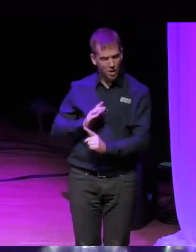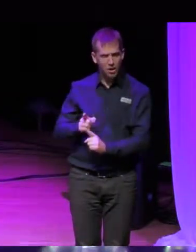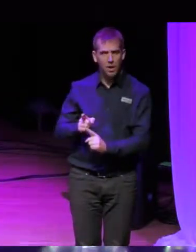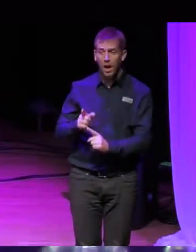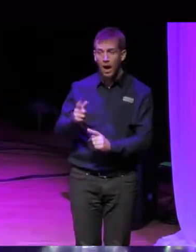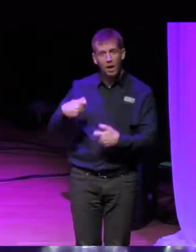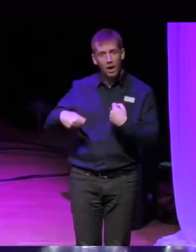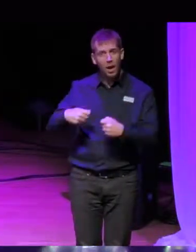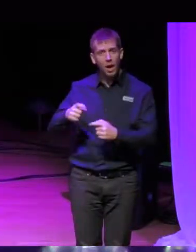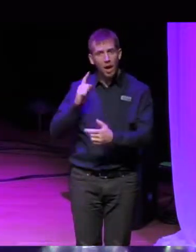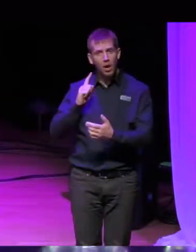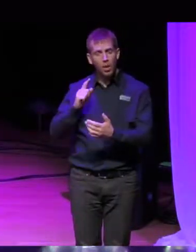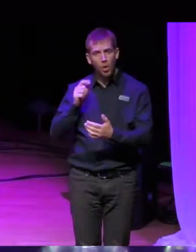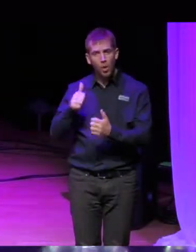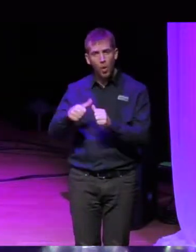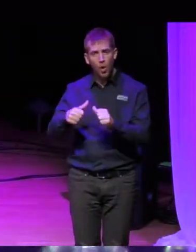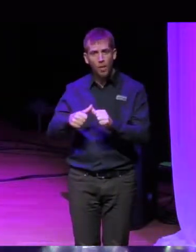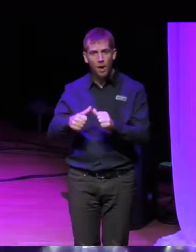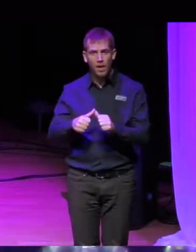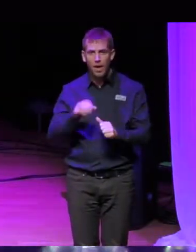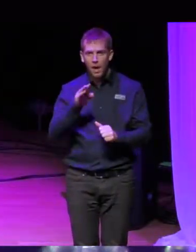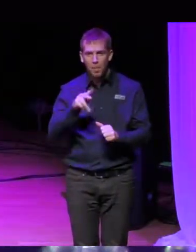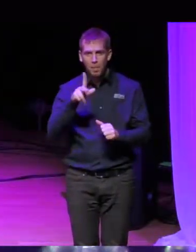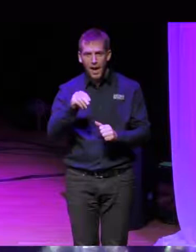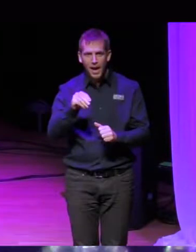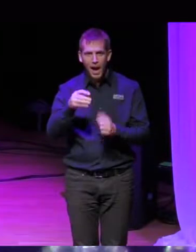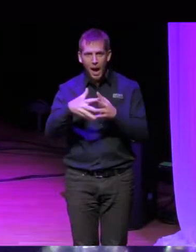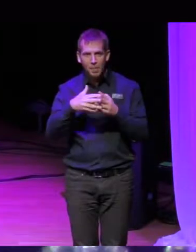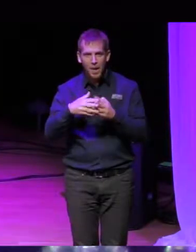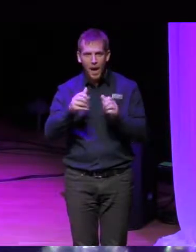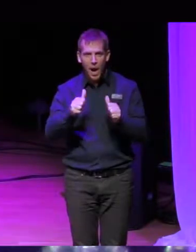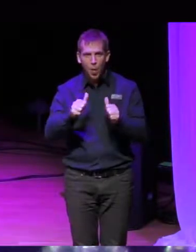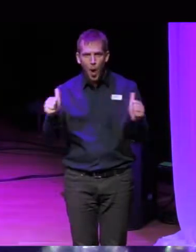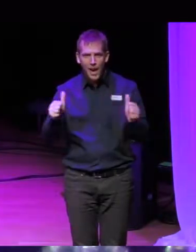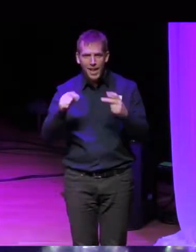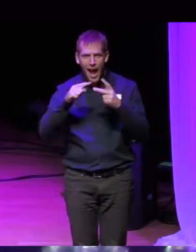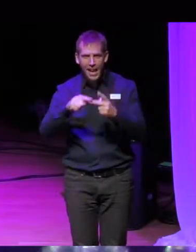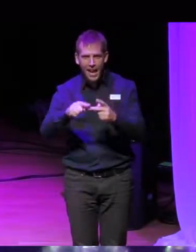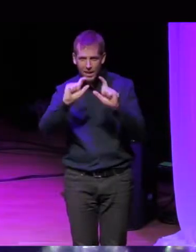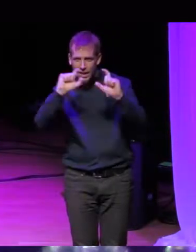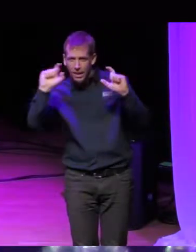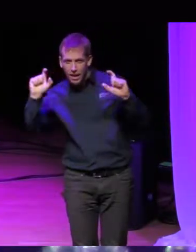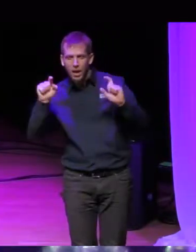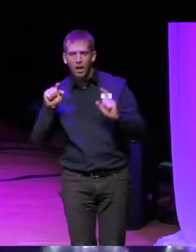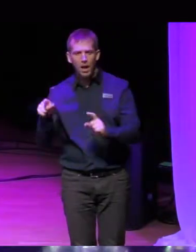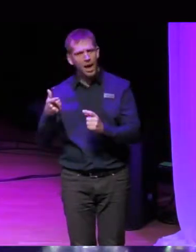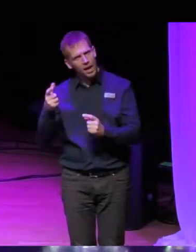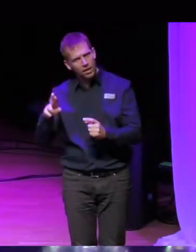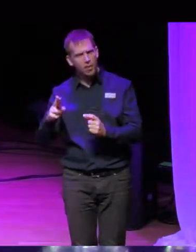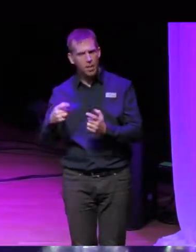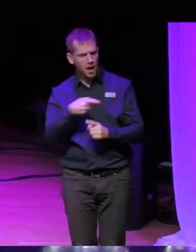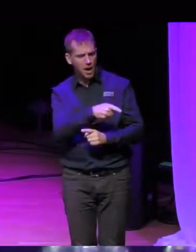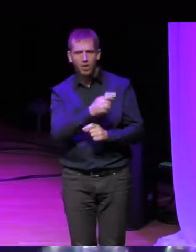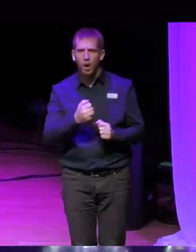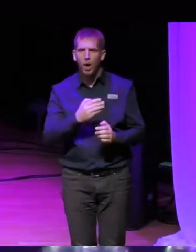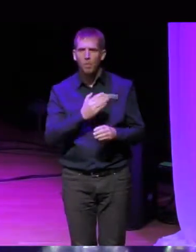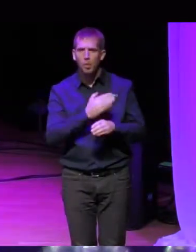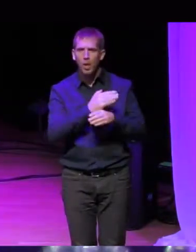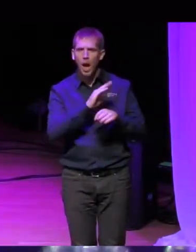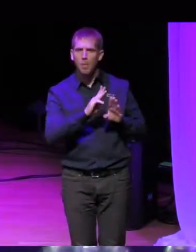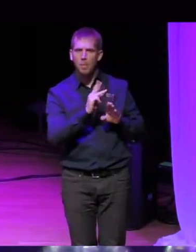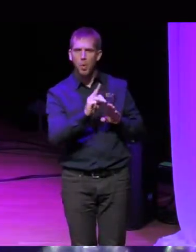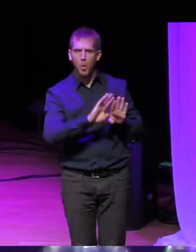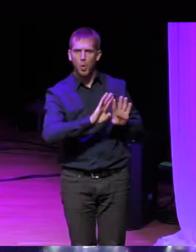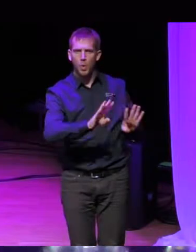make America great again, and some of the protectionist measures he said he would set out to do was to build a wall against Mexico in order to